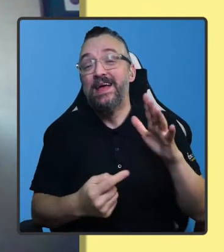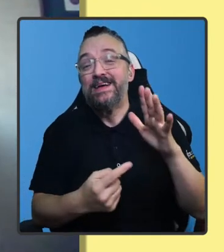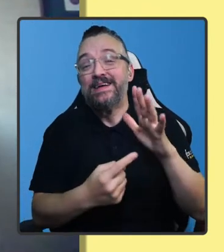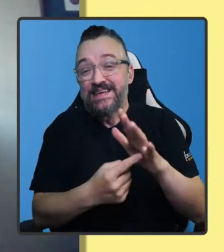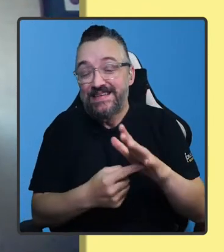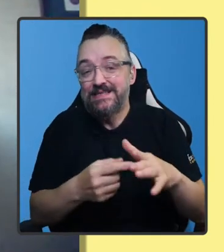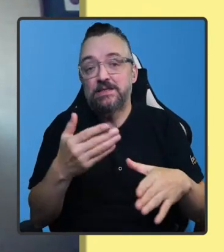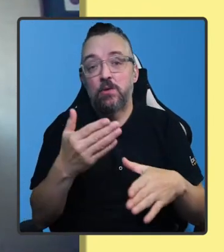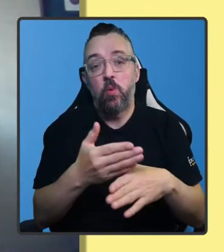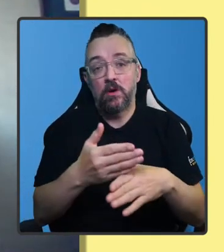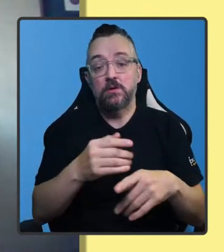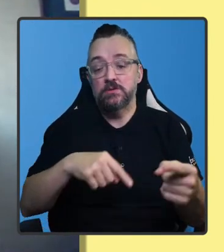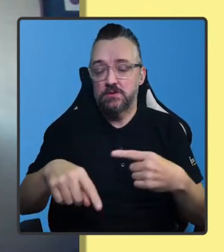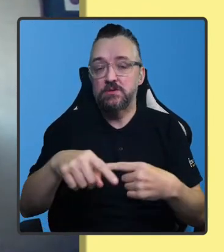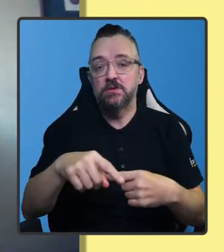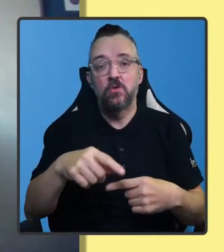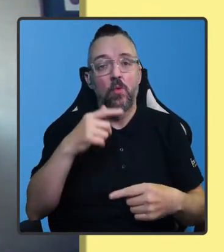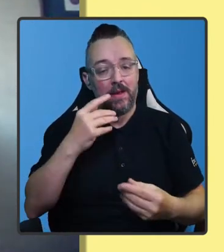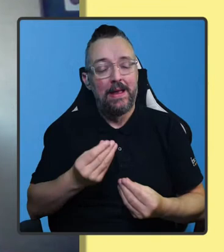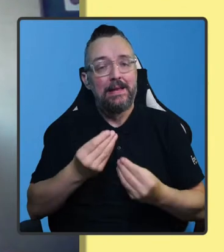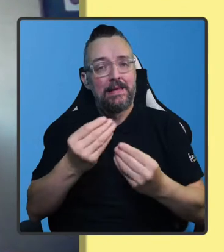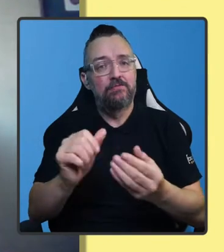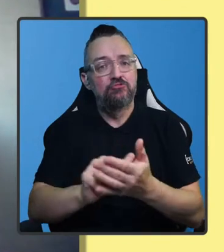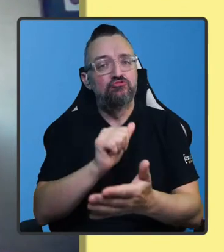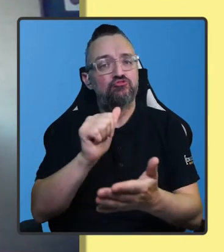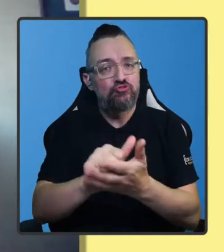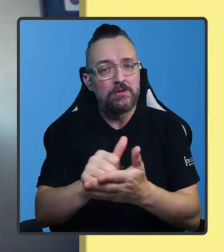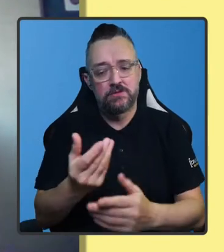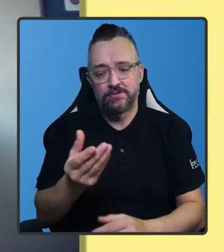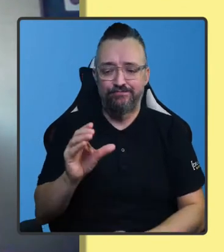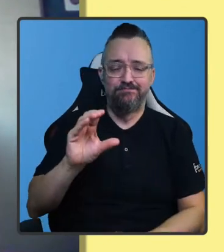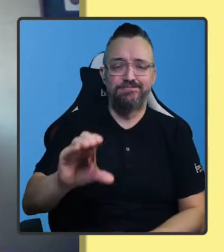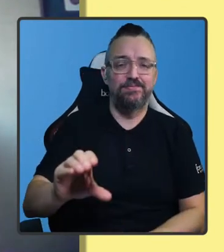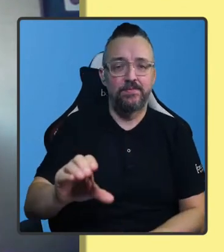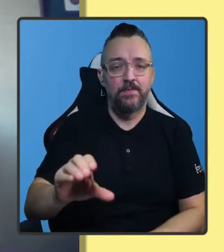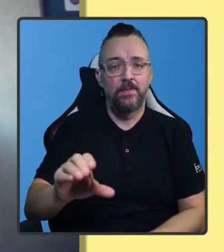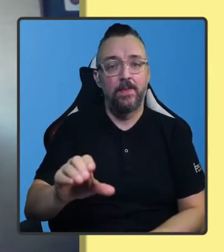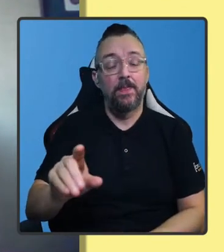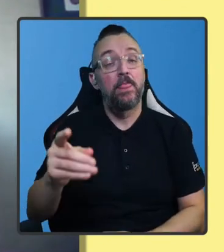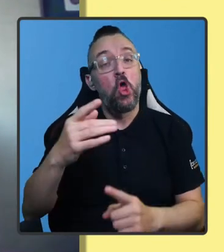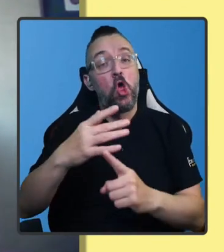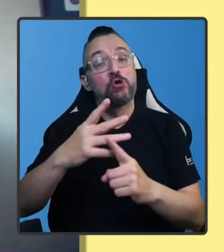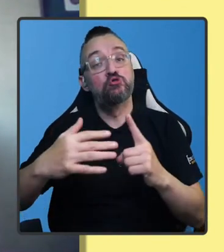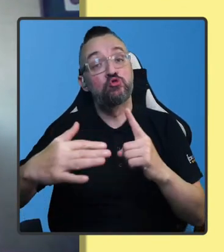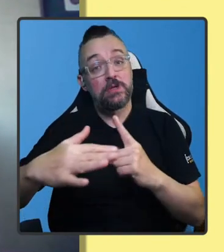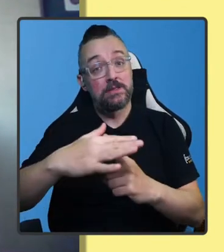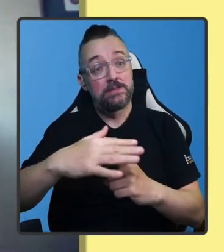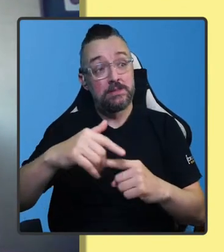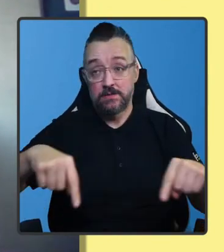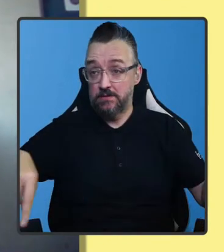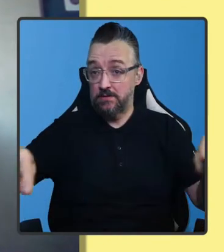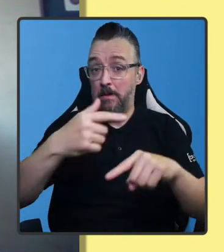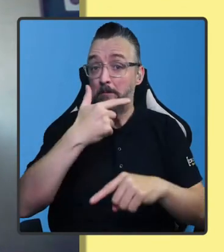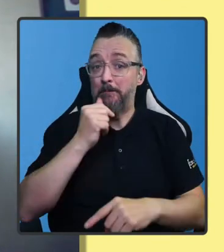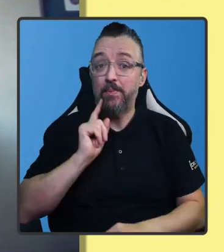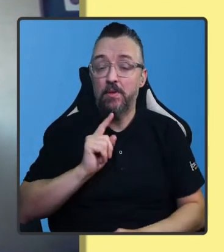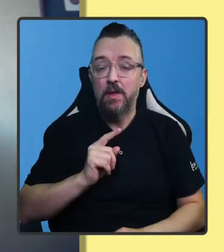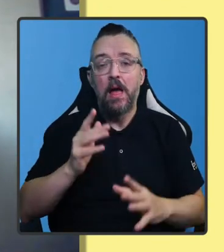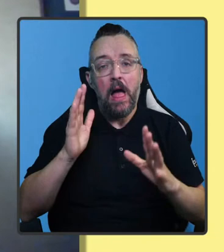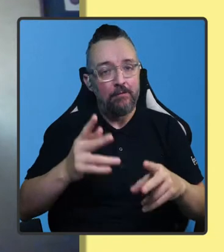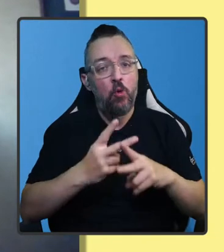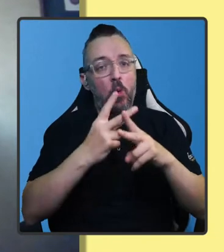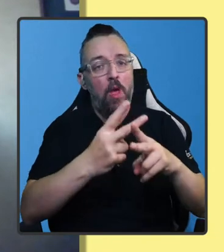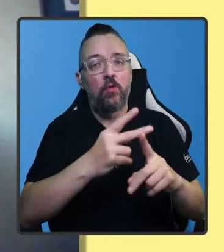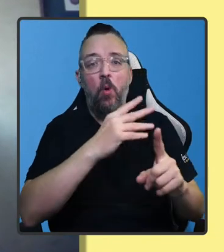recognised for their contribution to our society. We need a society that looks after its older people. An independent